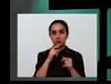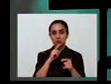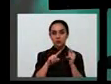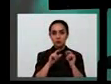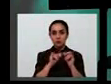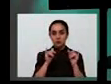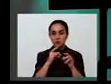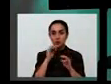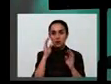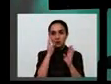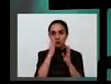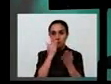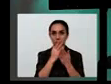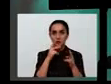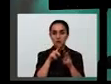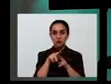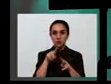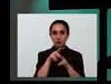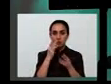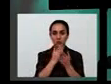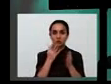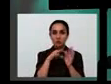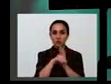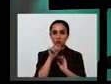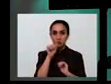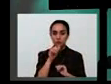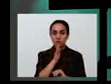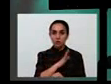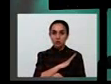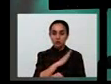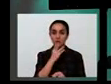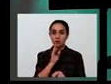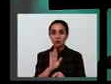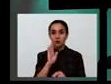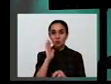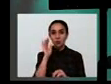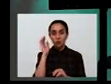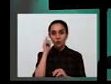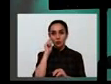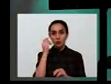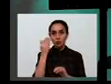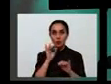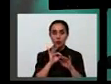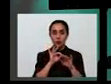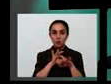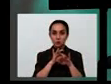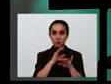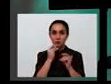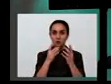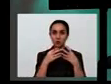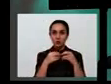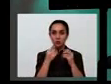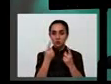chiqarishning ekologiyaga yetkazayotgan zararini kiritish mumkin edi. Albatta, bu o'sha Xitoyda uzoq yillar olib borilgan bitta oila,